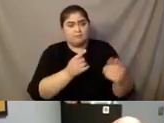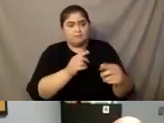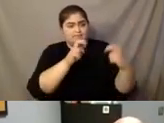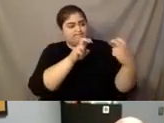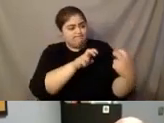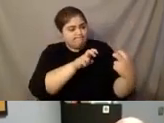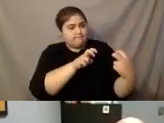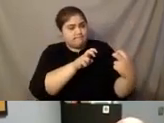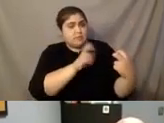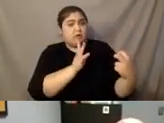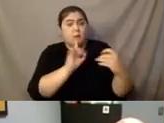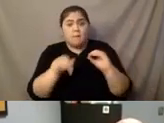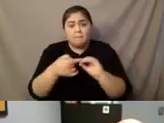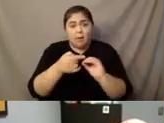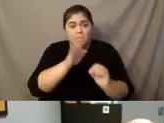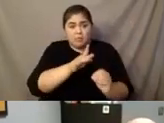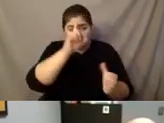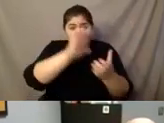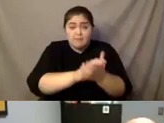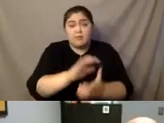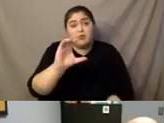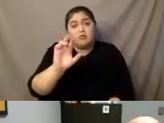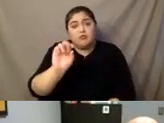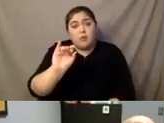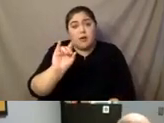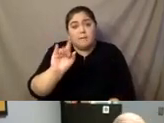their credibility. I never